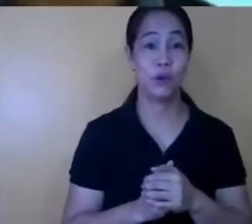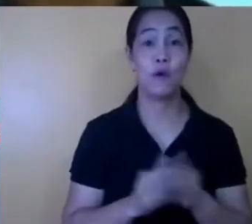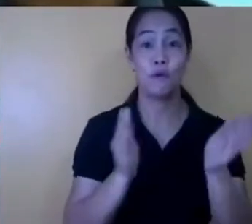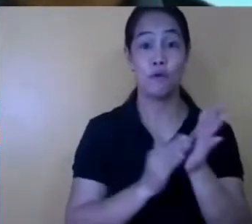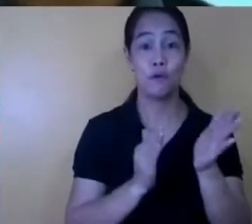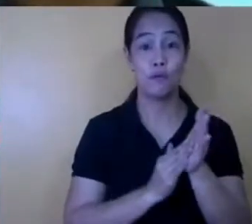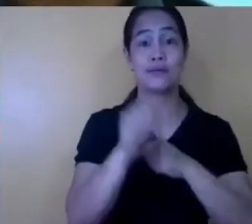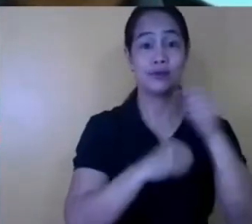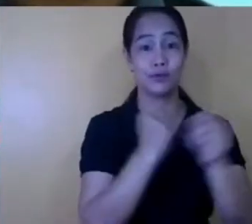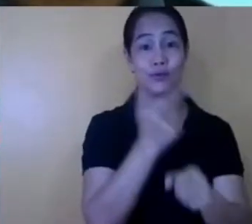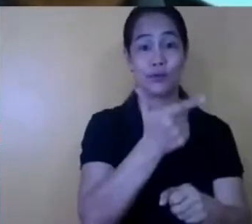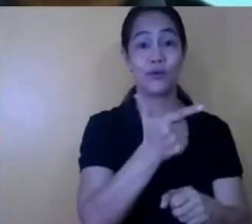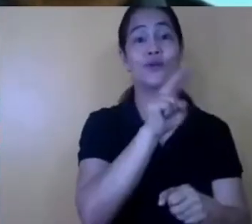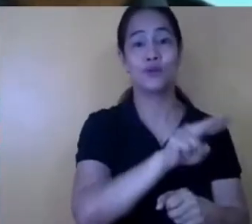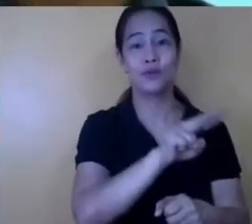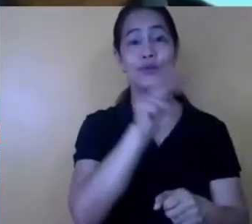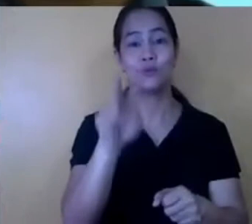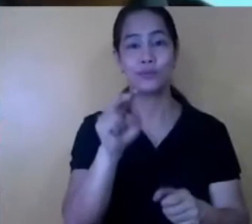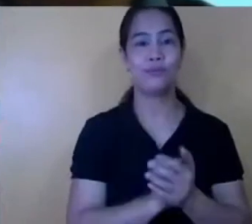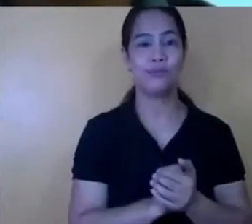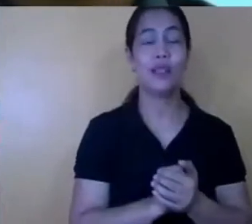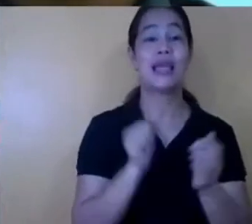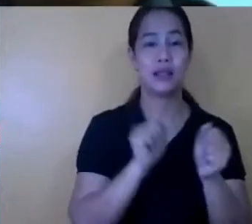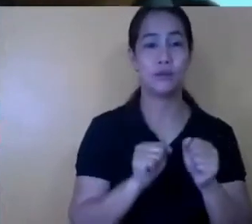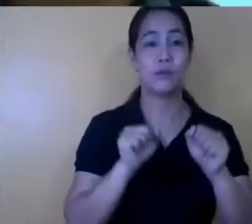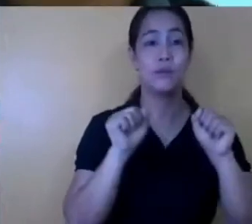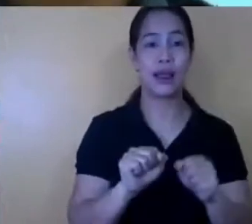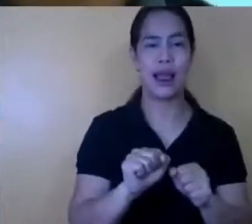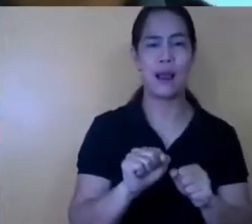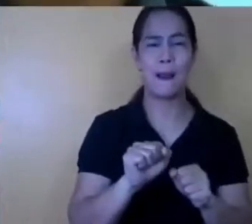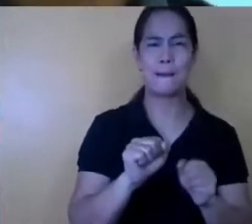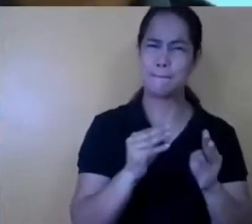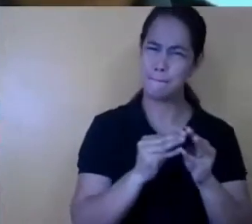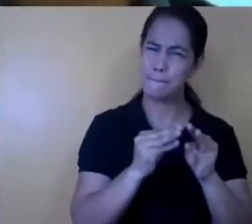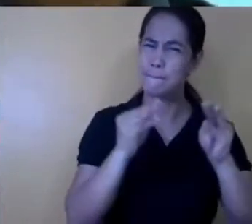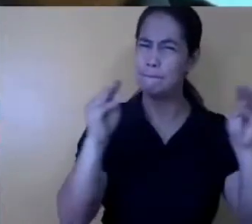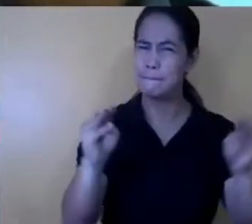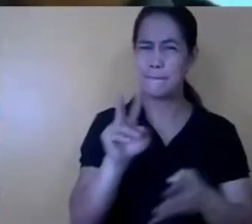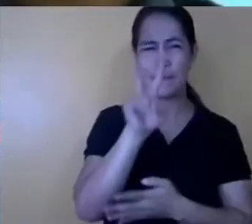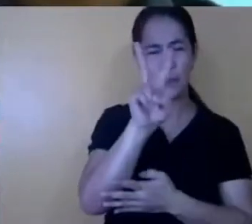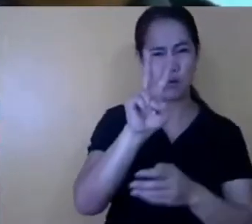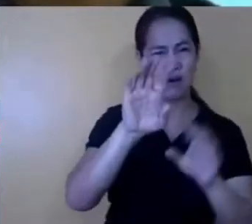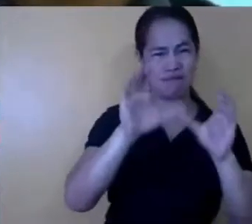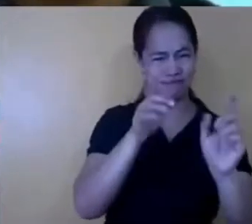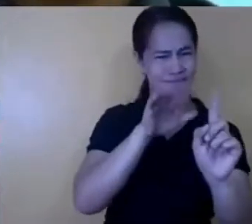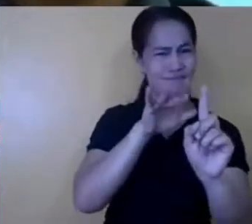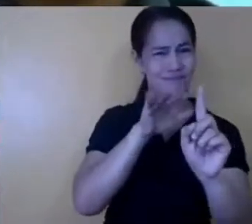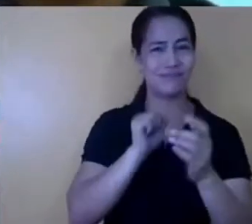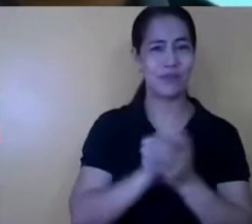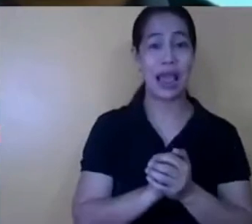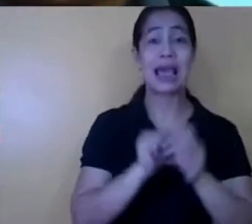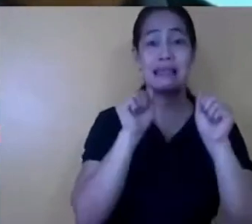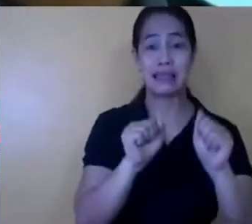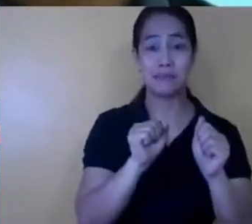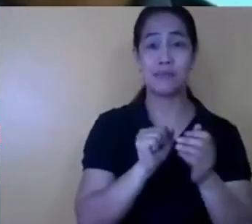and 2022, there will be a maximum of 2 classroom observations to be conducted